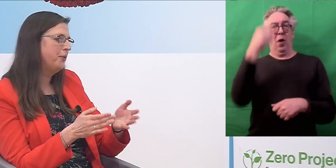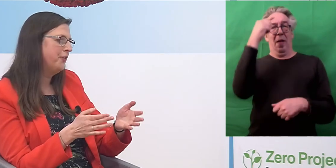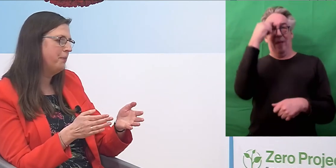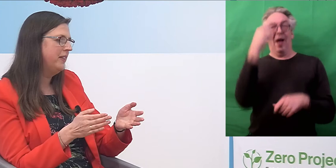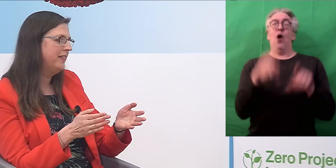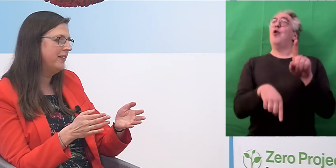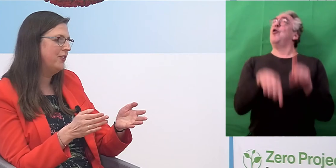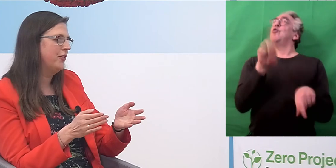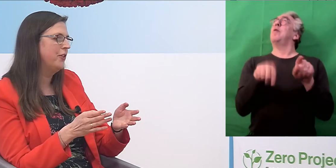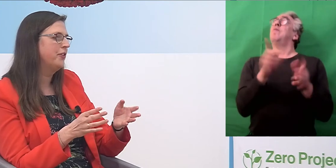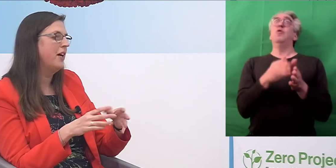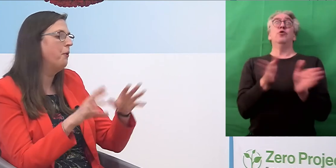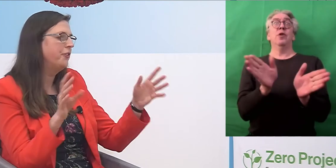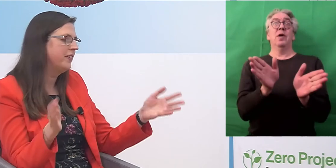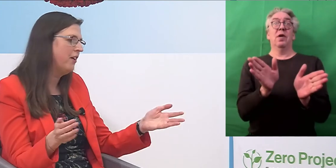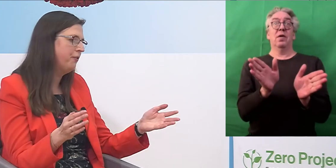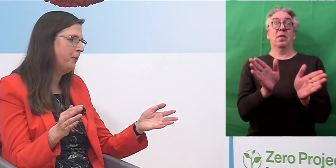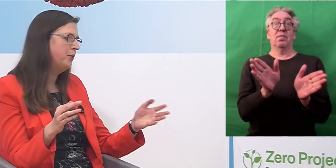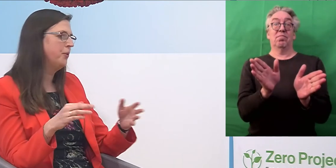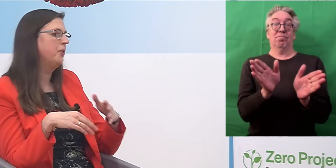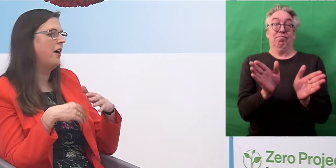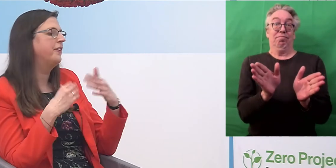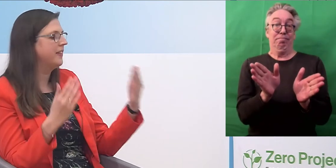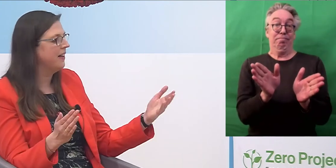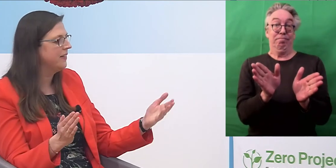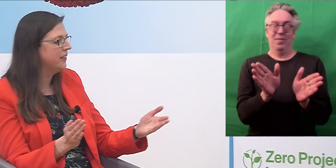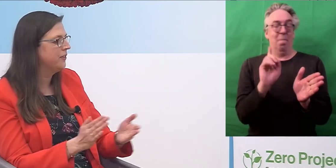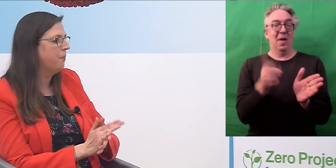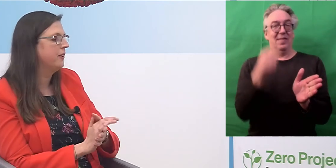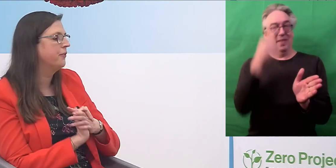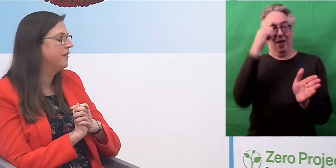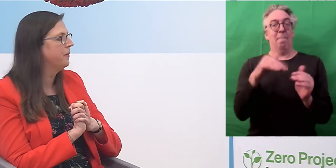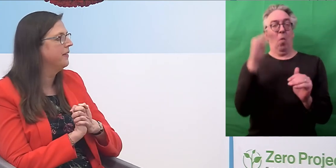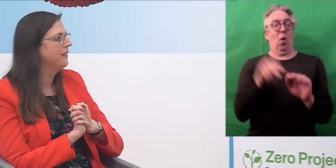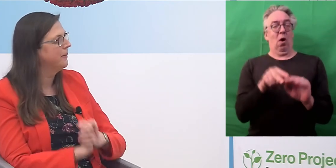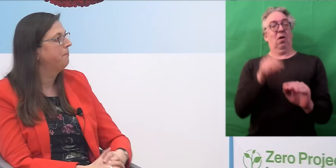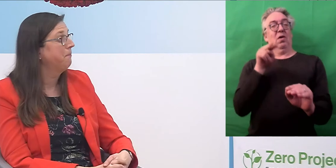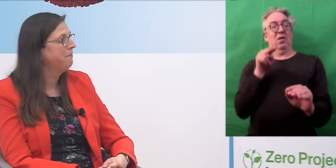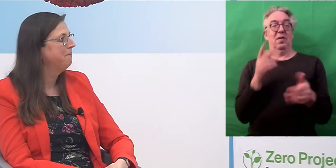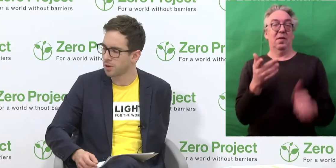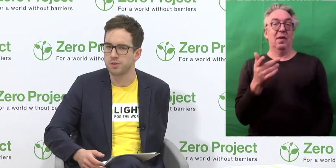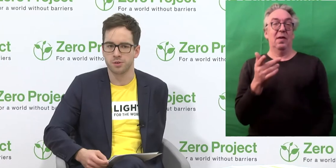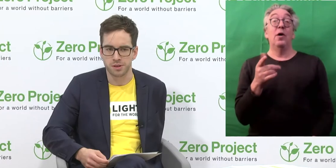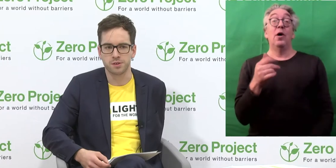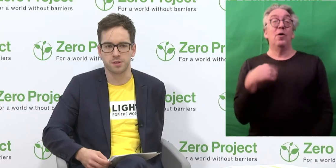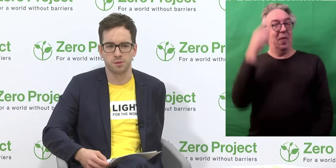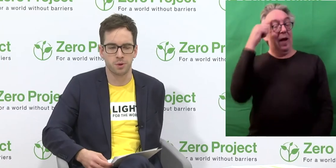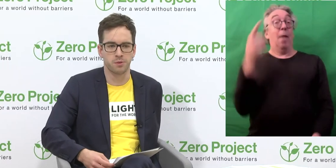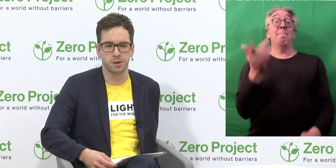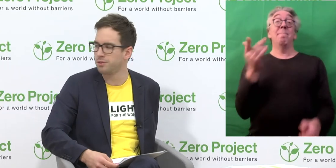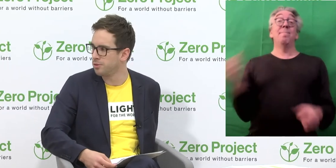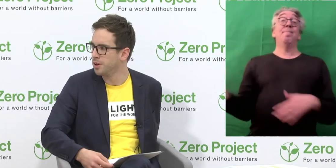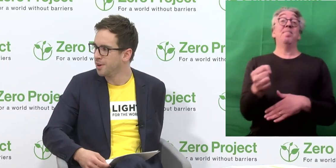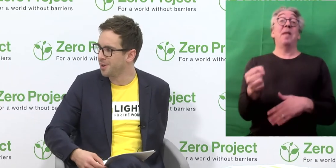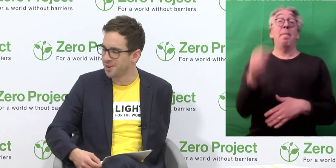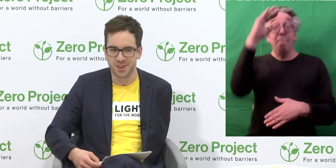man with disabilities is just not diverse enough when you are discussing the topic of disabilities. So in this way, we